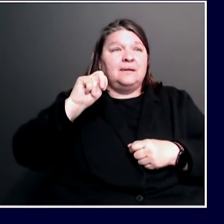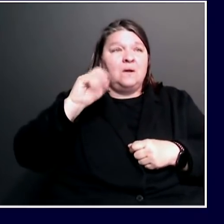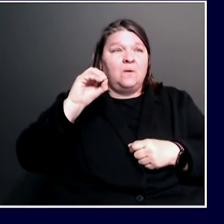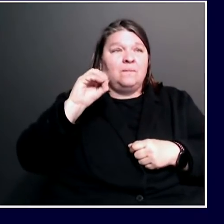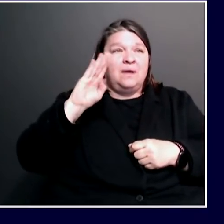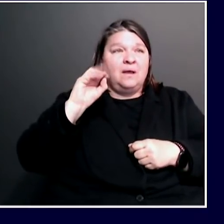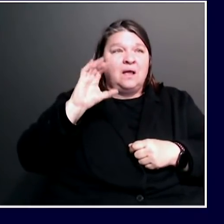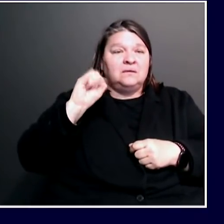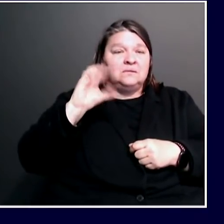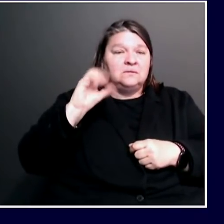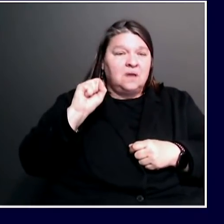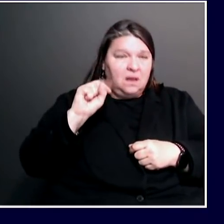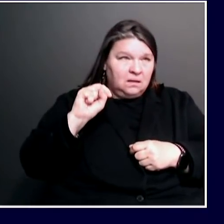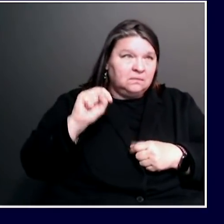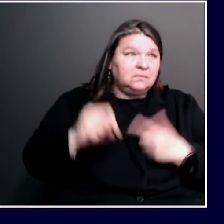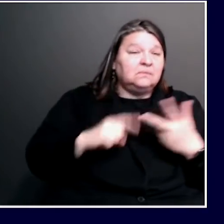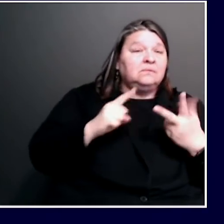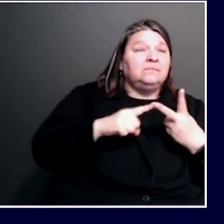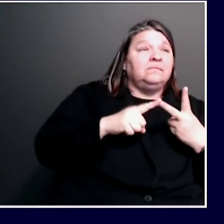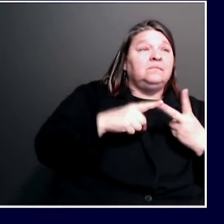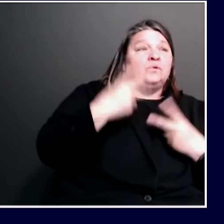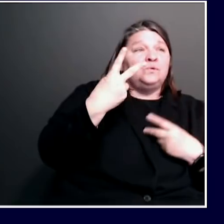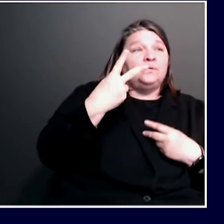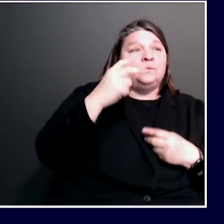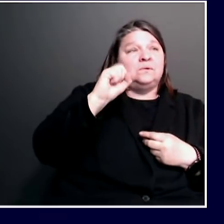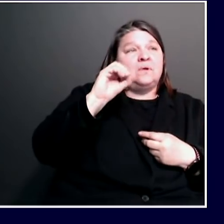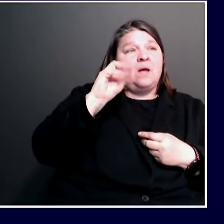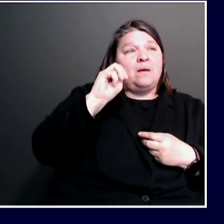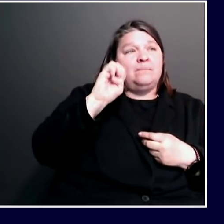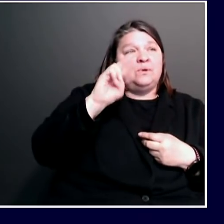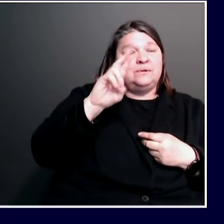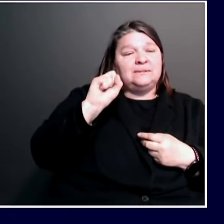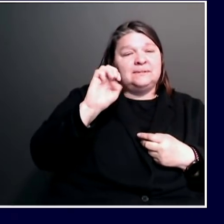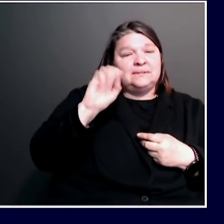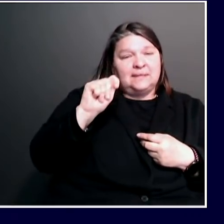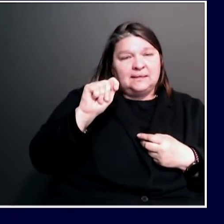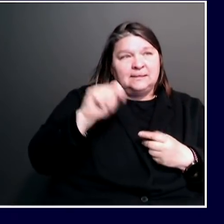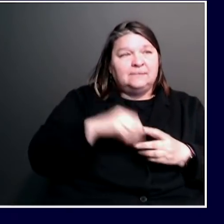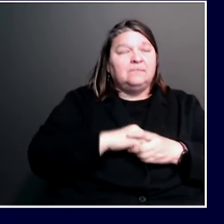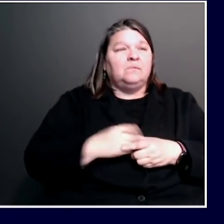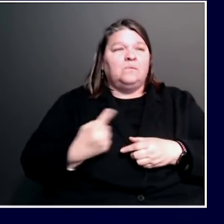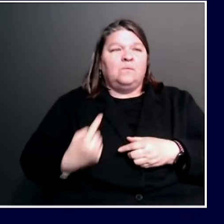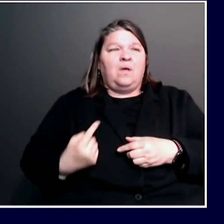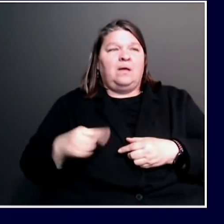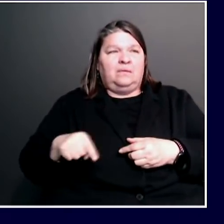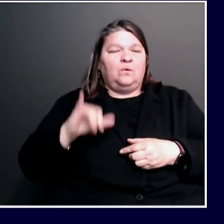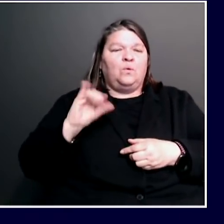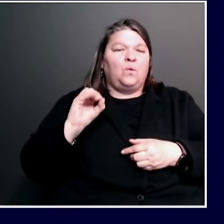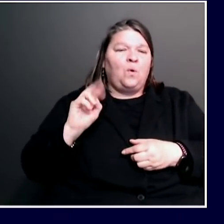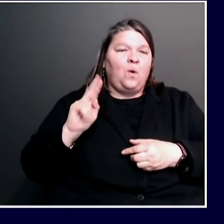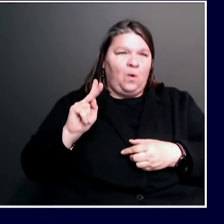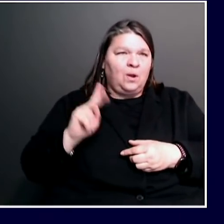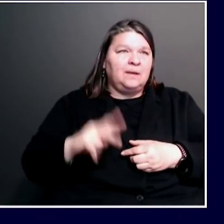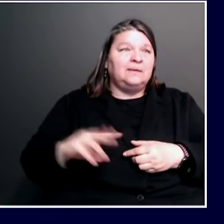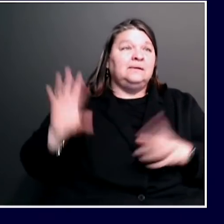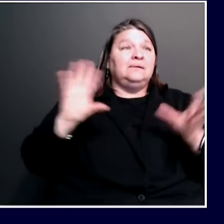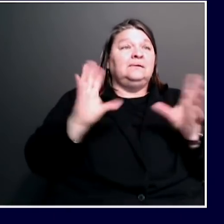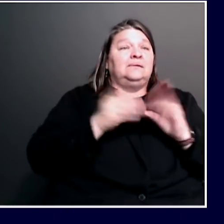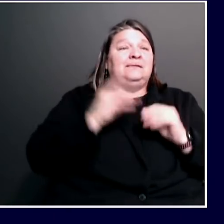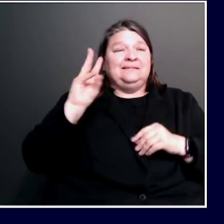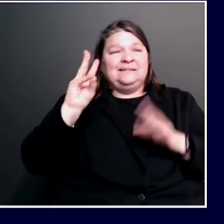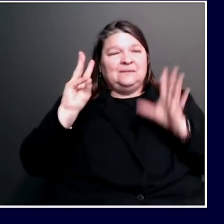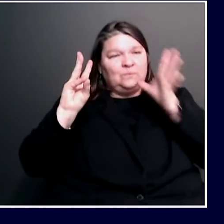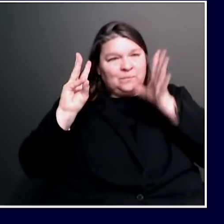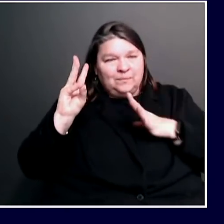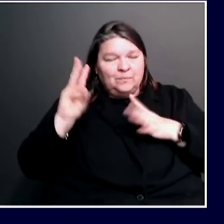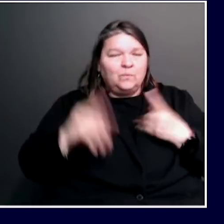County, and 1 resident of York County. 6 were female and 2 were male. 1 was in their